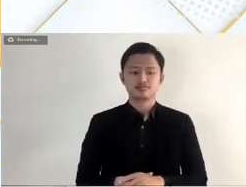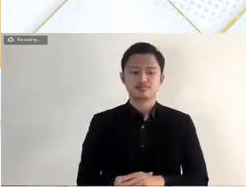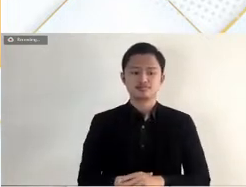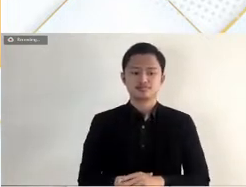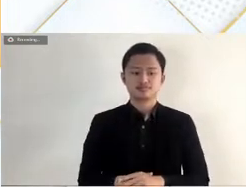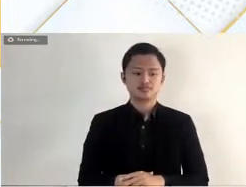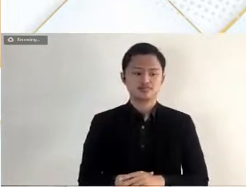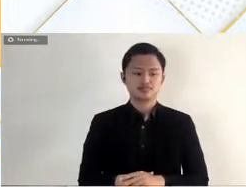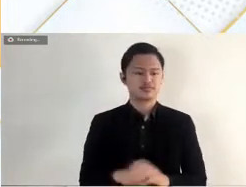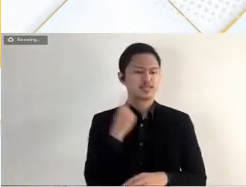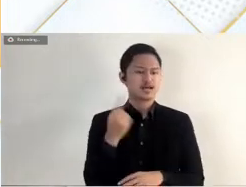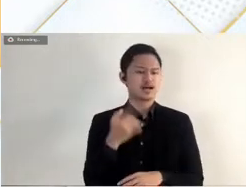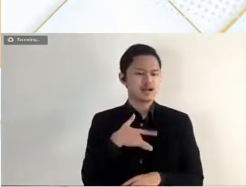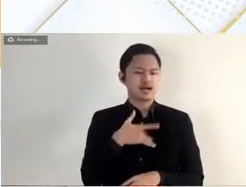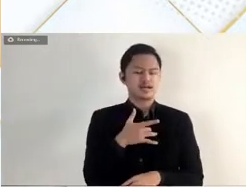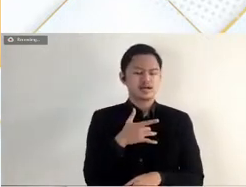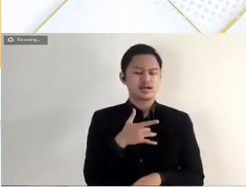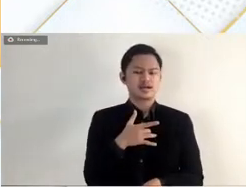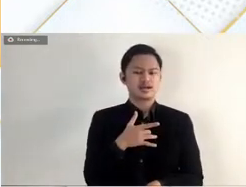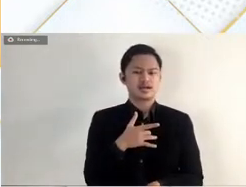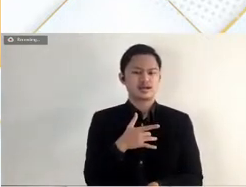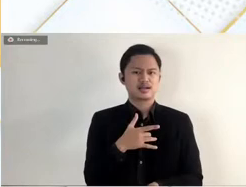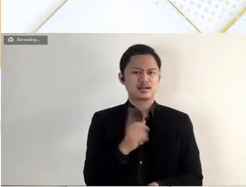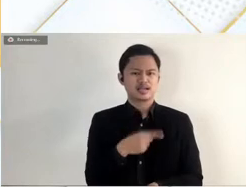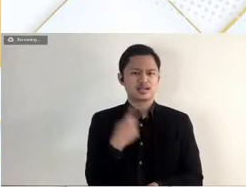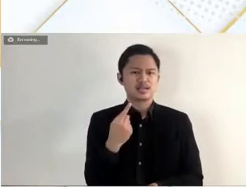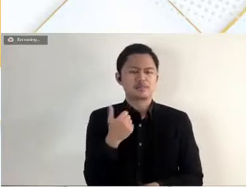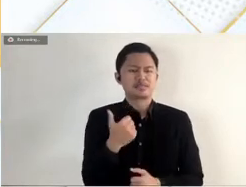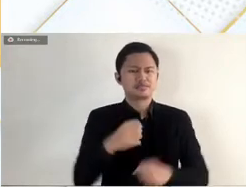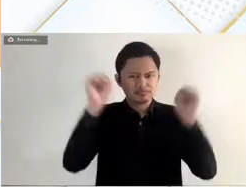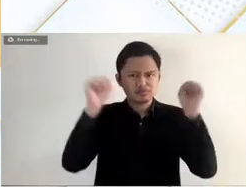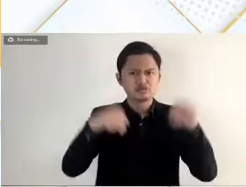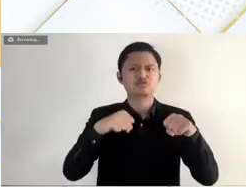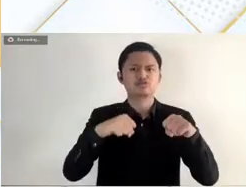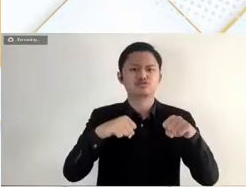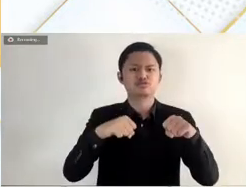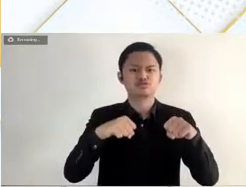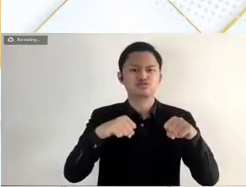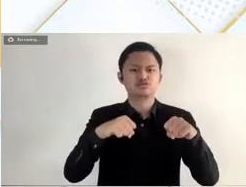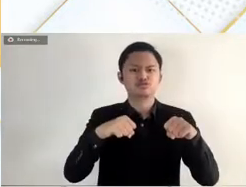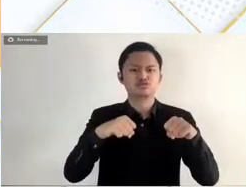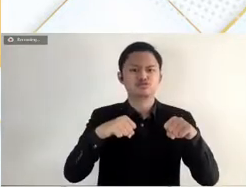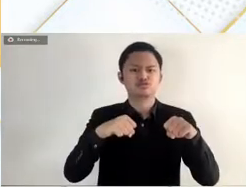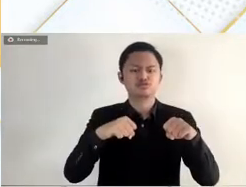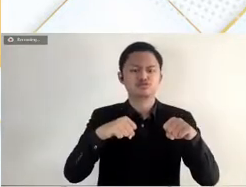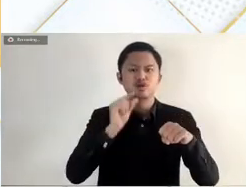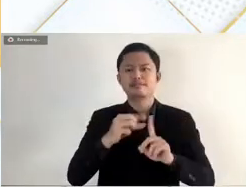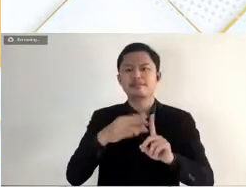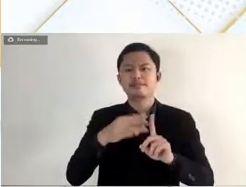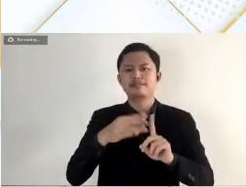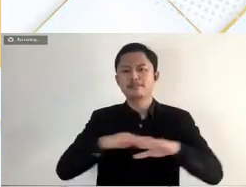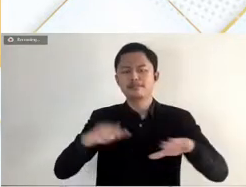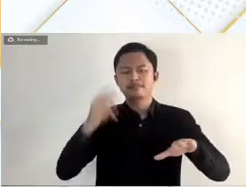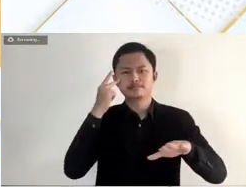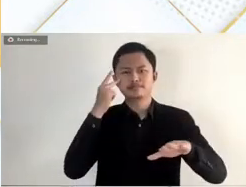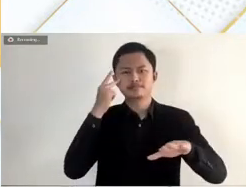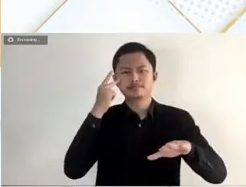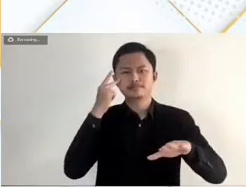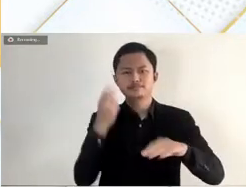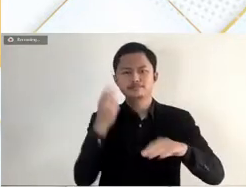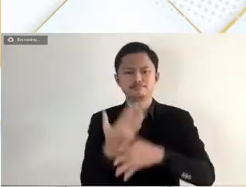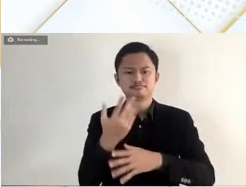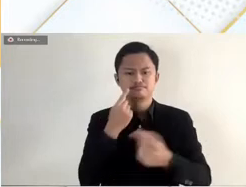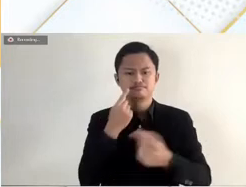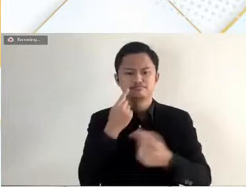feel that an amicable agreement on the expansion of the Security Council permanent and our